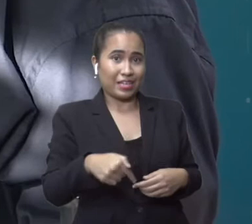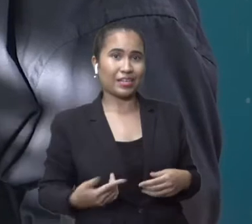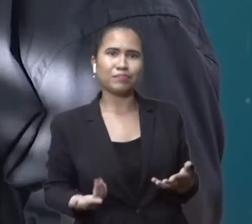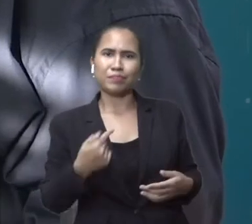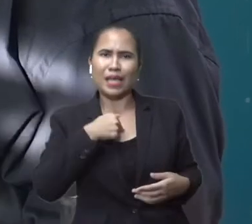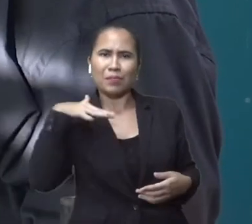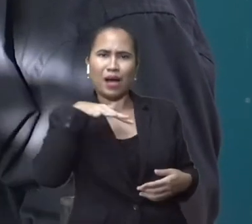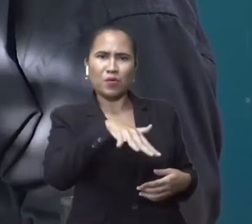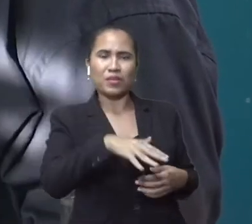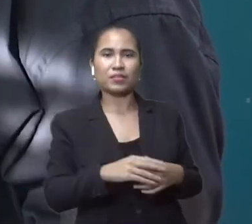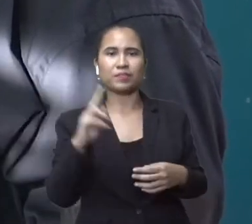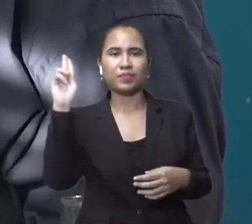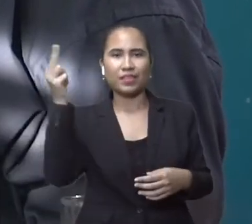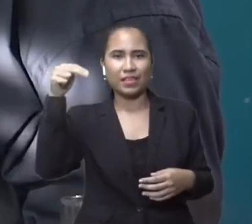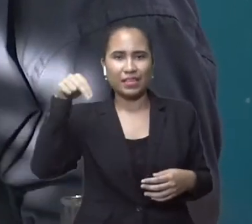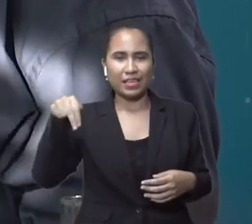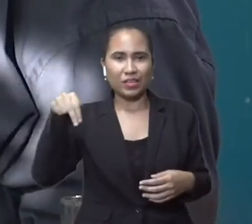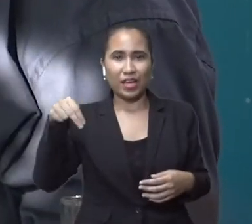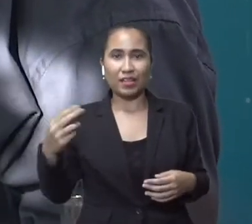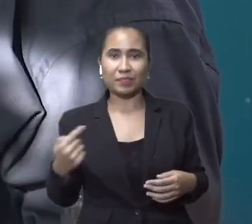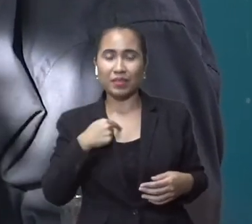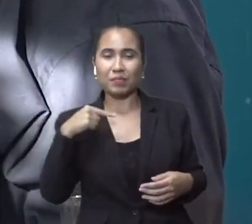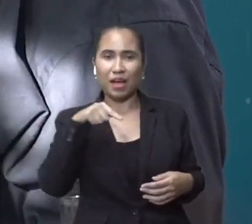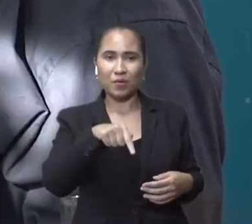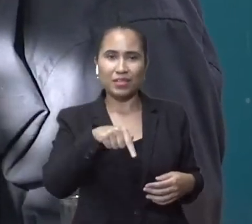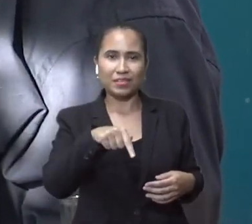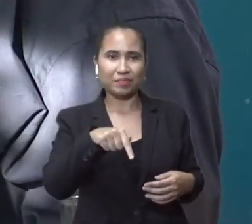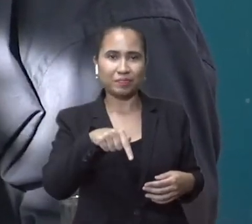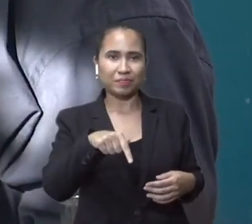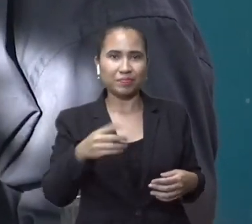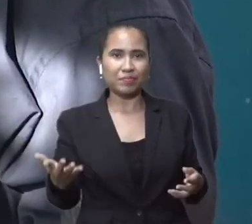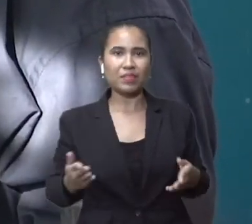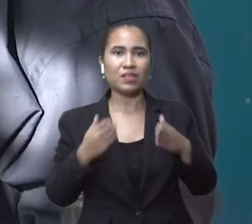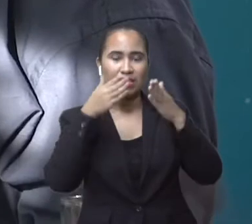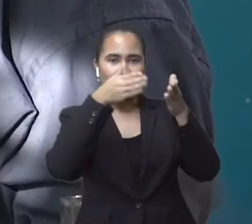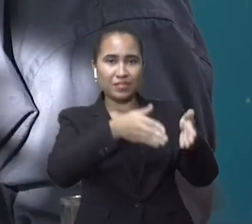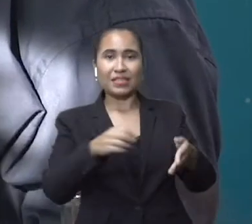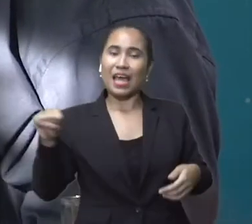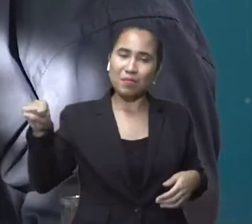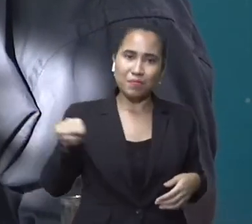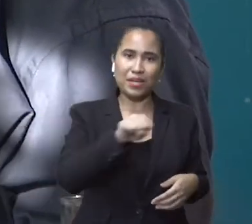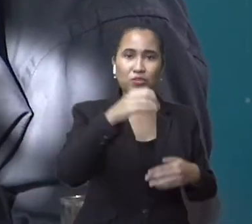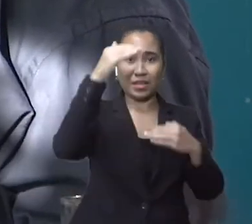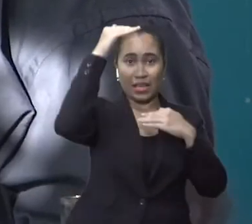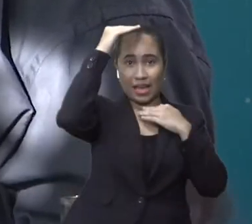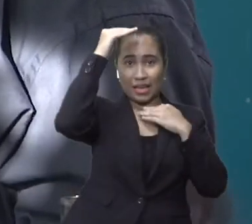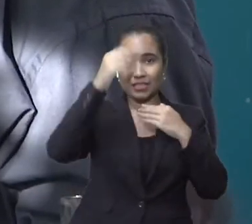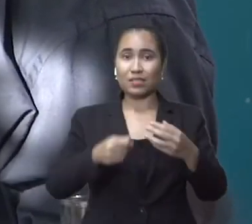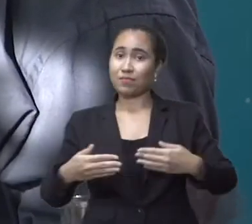in the UN, it's a delightful day today because, as you correctly stated, the Secretary General will be visiting and participating in the Heads of State